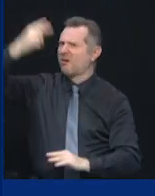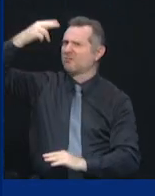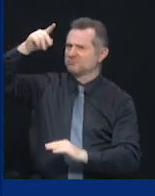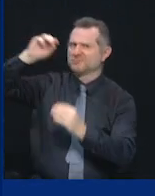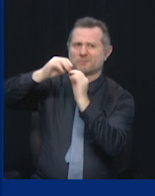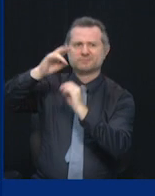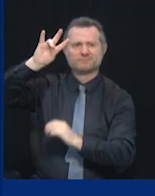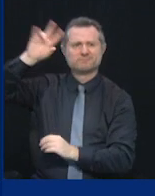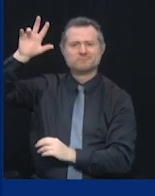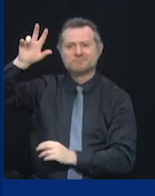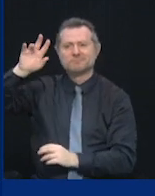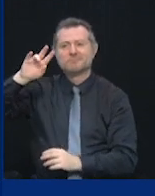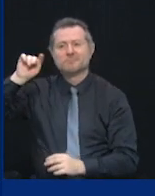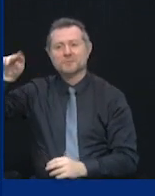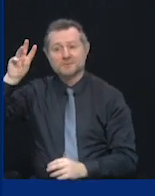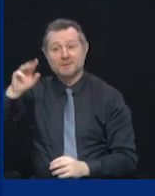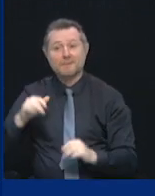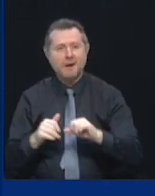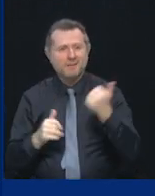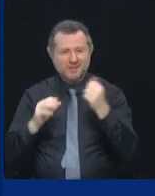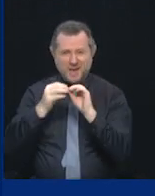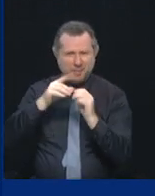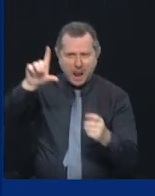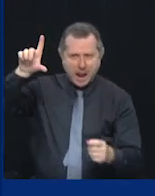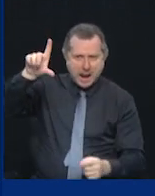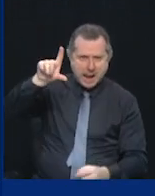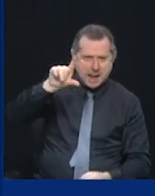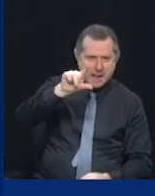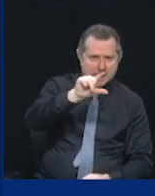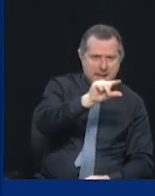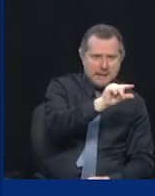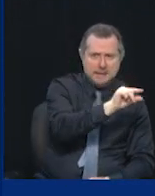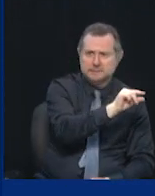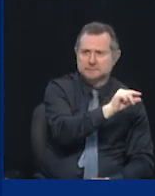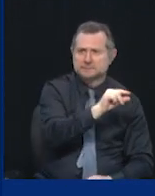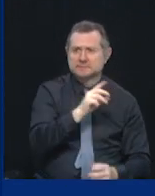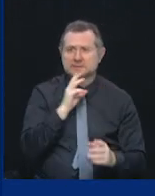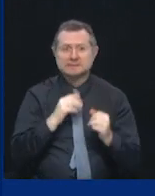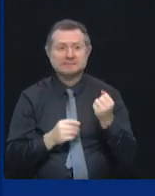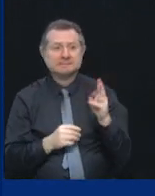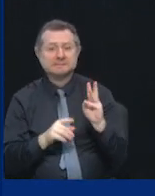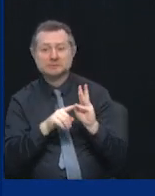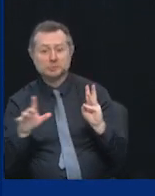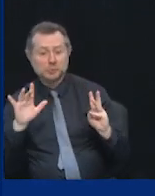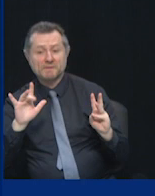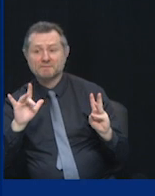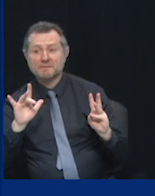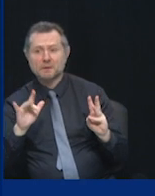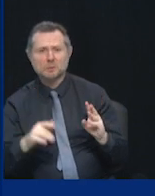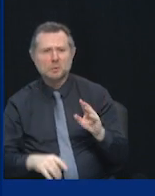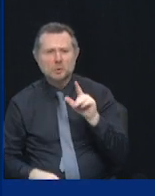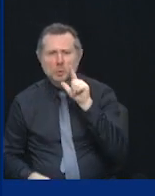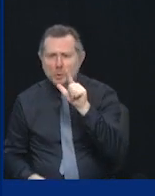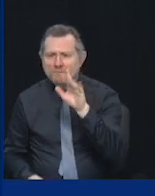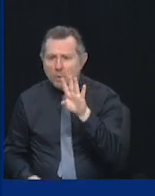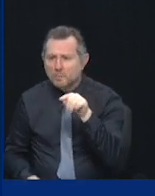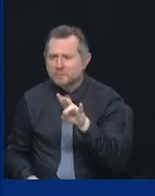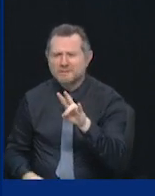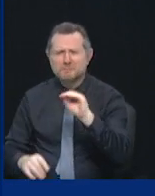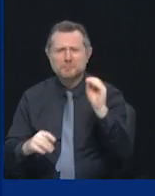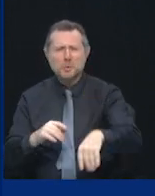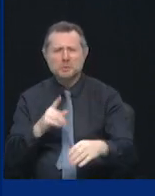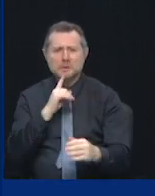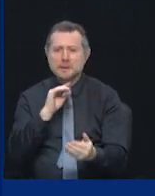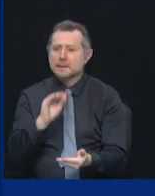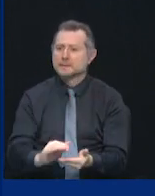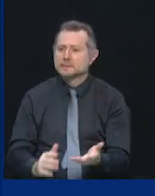downhill. And the 16 to 25, we're at 24%. So we're at 60% as a population, we're at